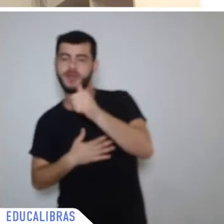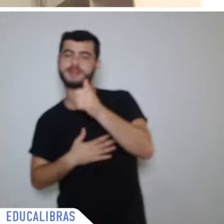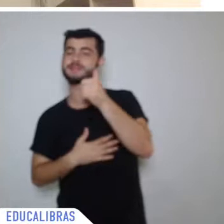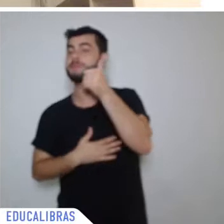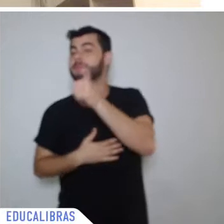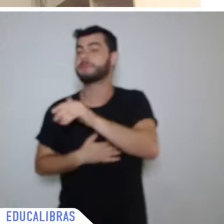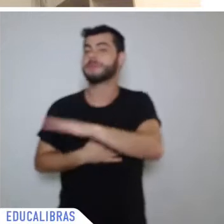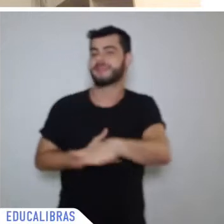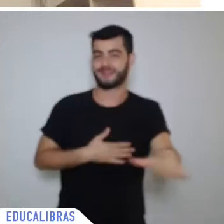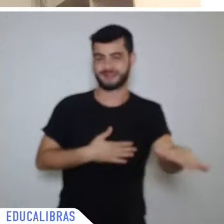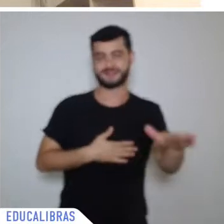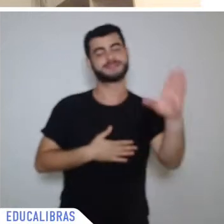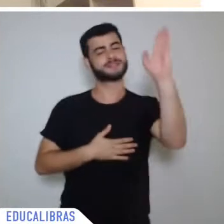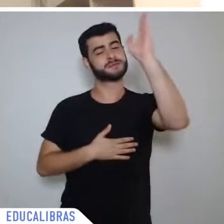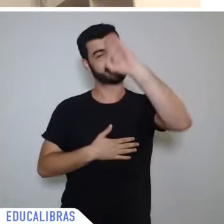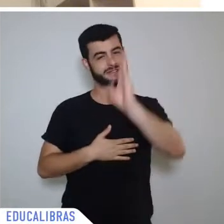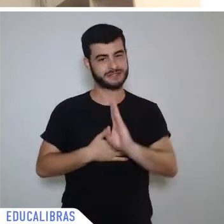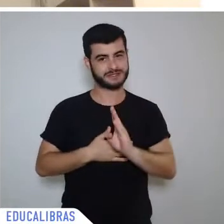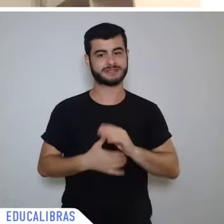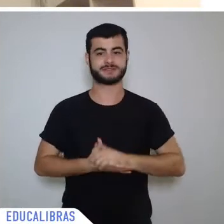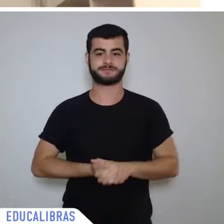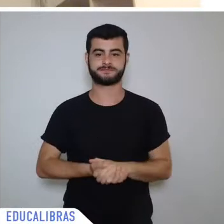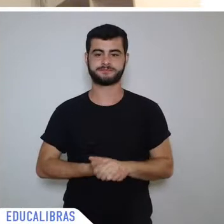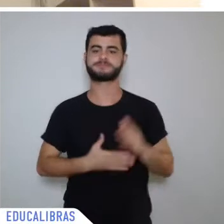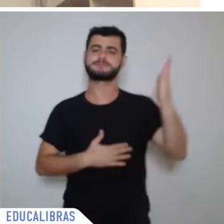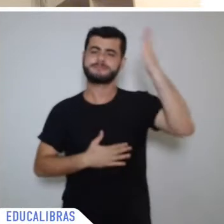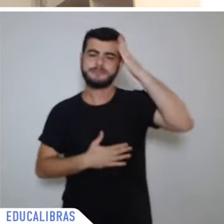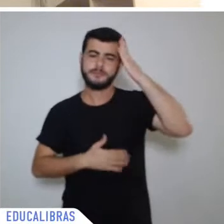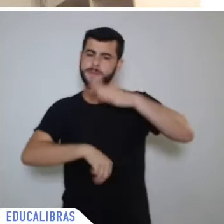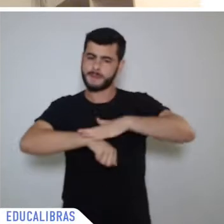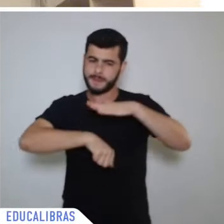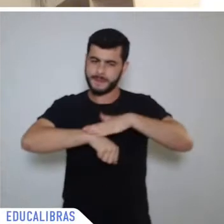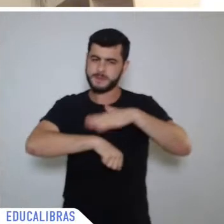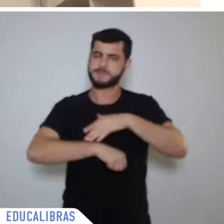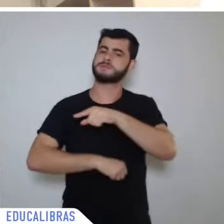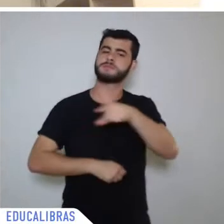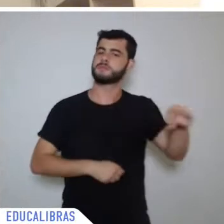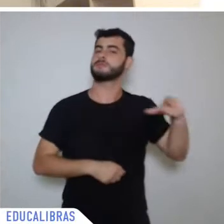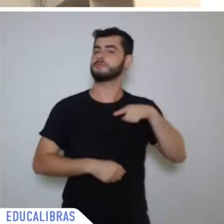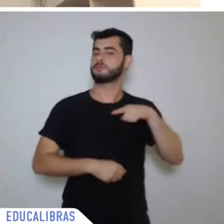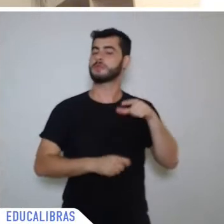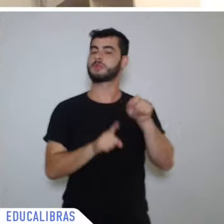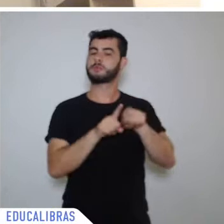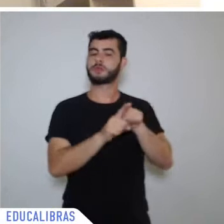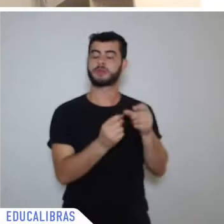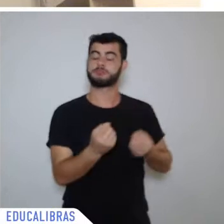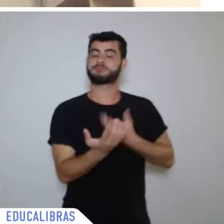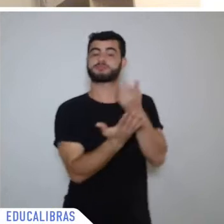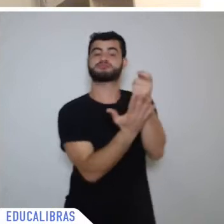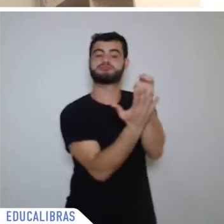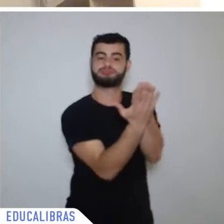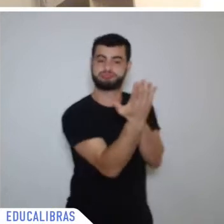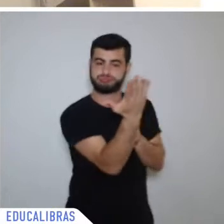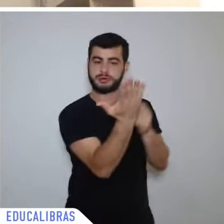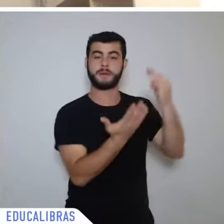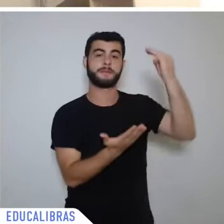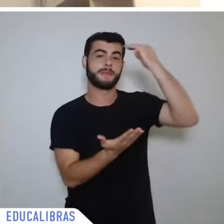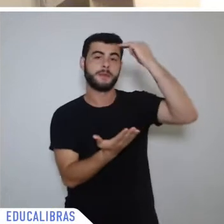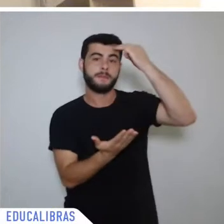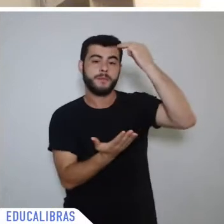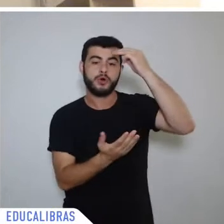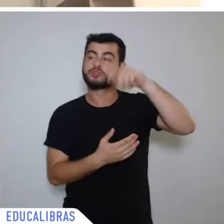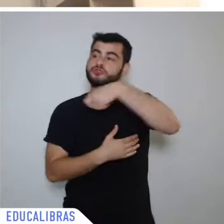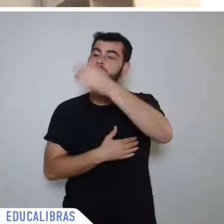Dan David Award. At this unusual moment of pandemics, she has also been dedicating herself